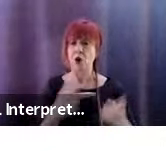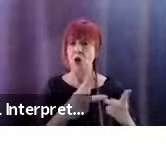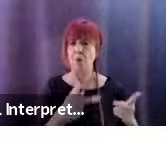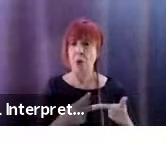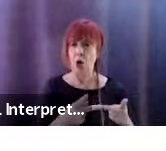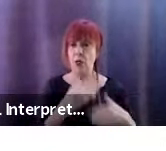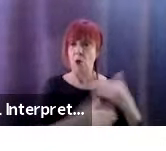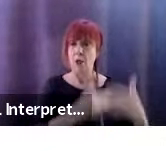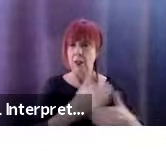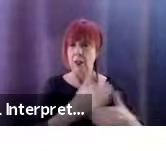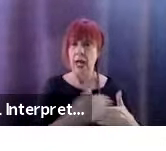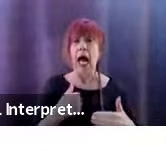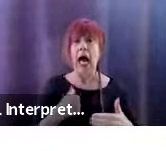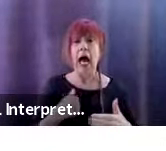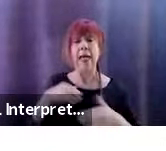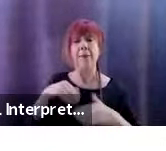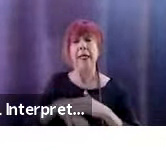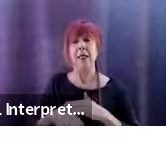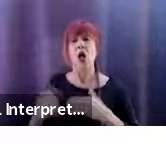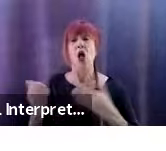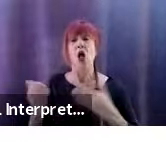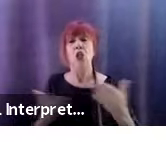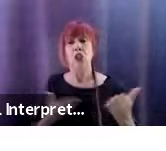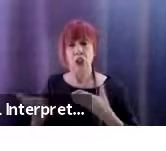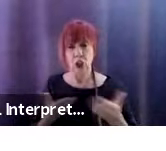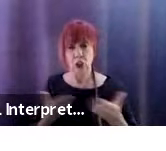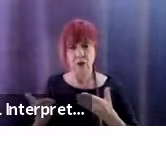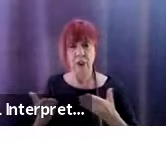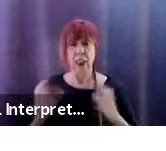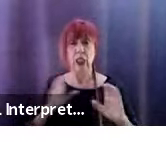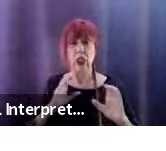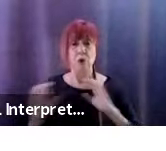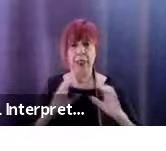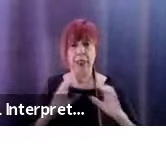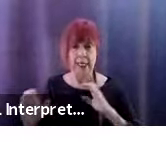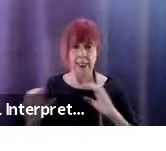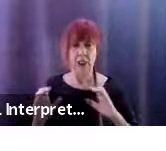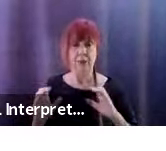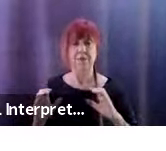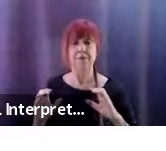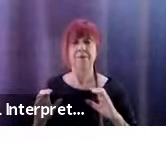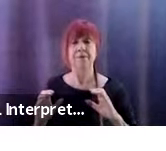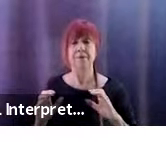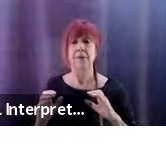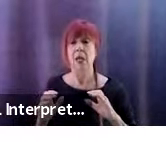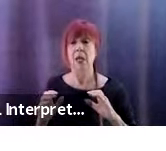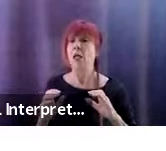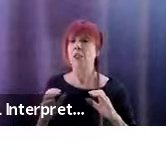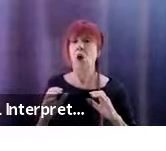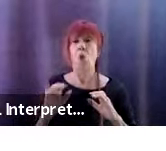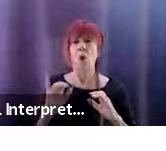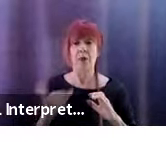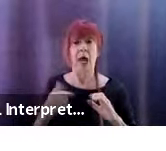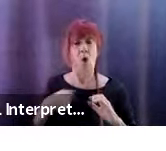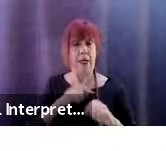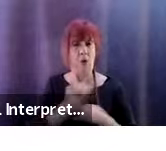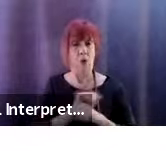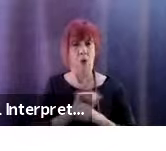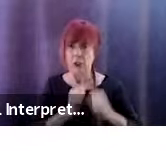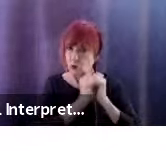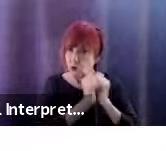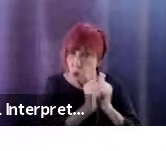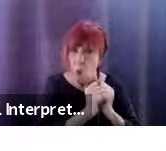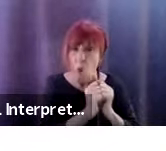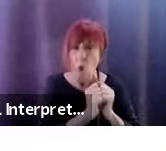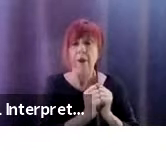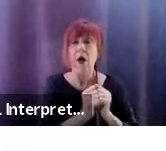on the communication, education, and equity work streams. In this capacity, we work really closely with all